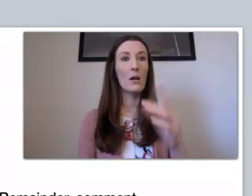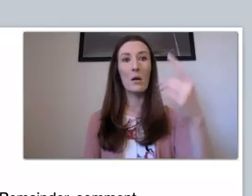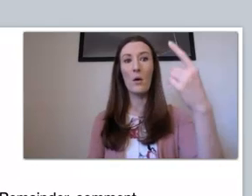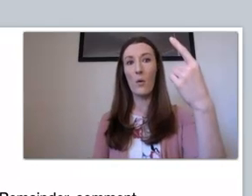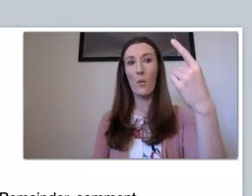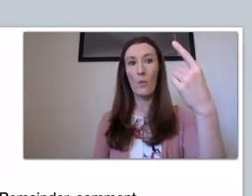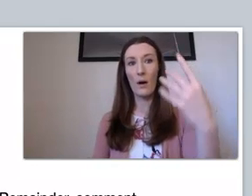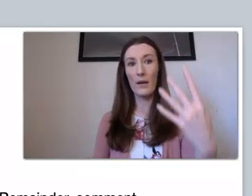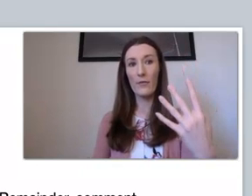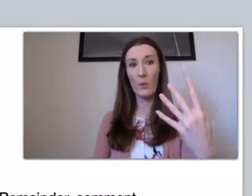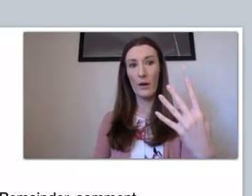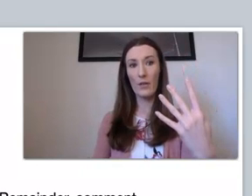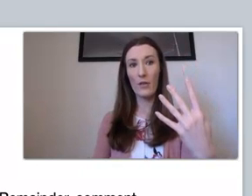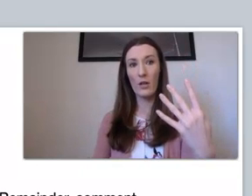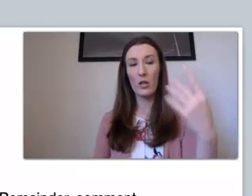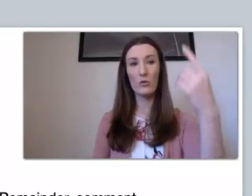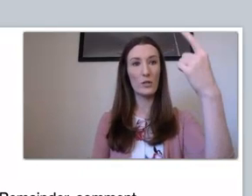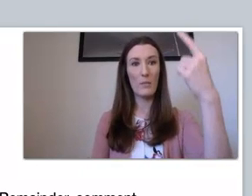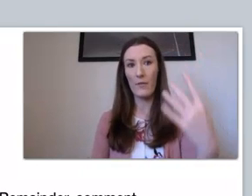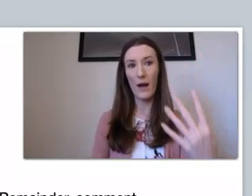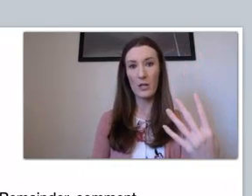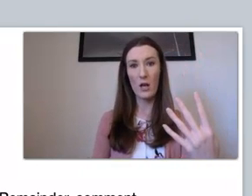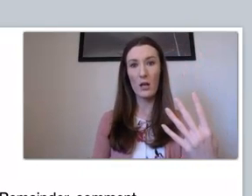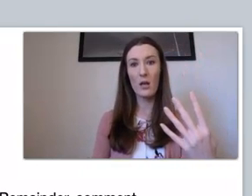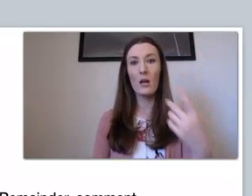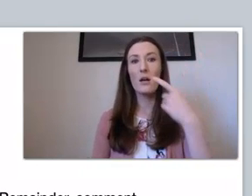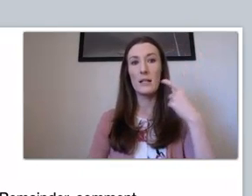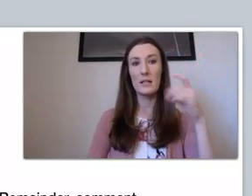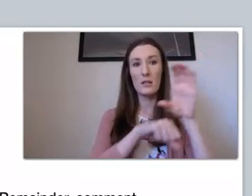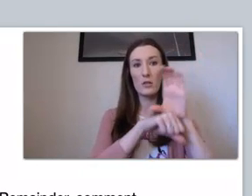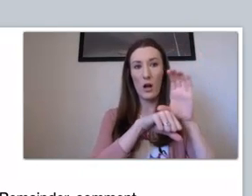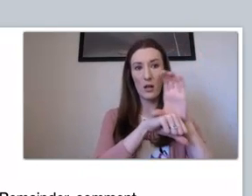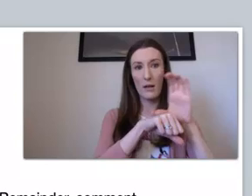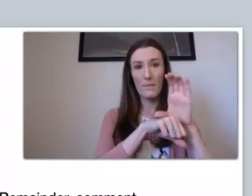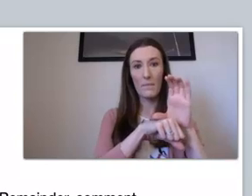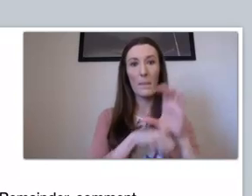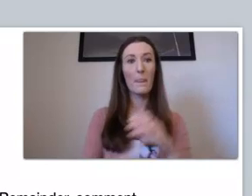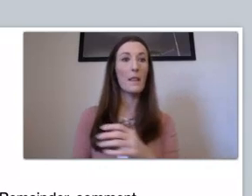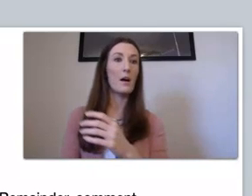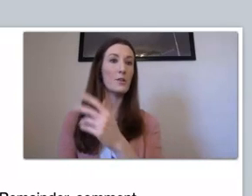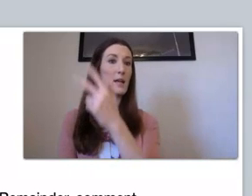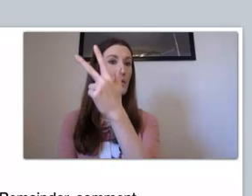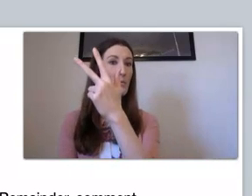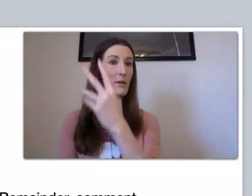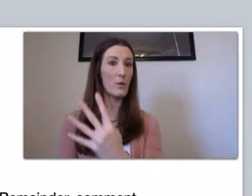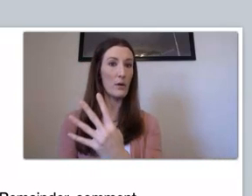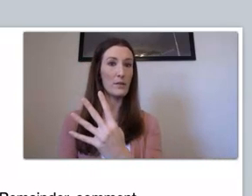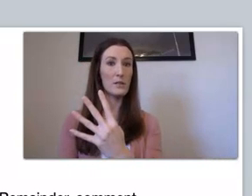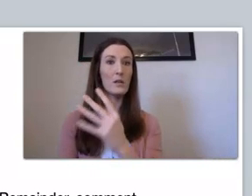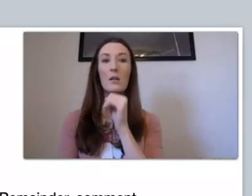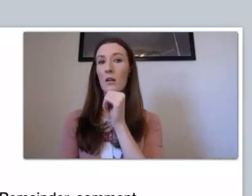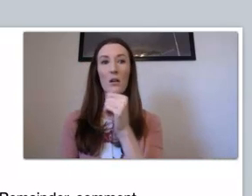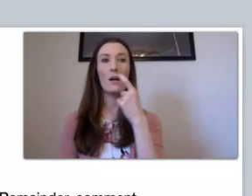over, 1/4, you just make a fraction, addicted to chocolate. Other side,